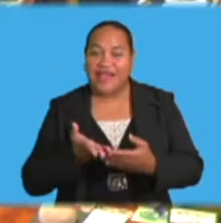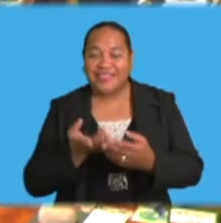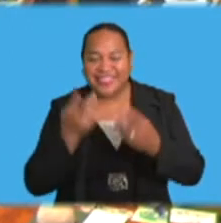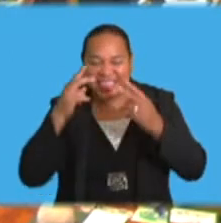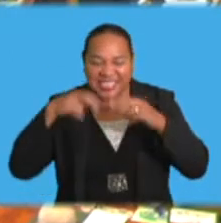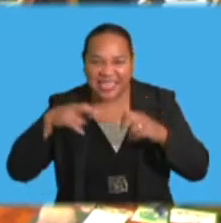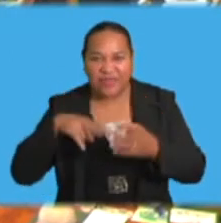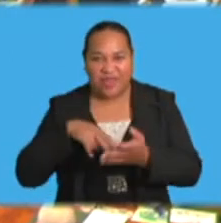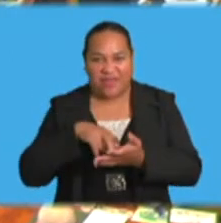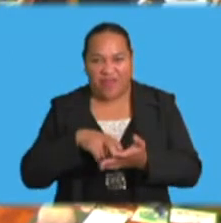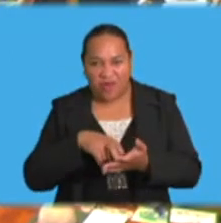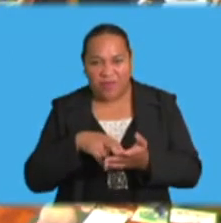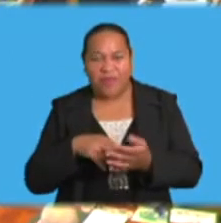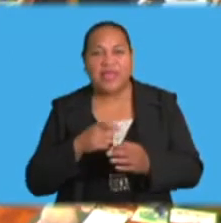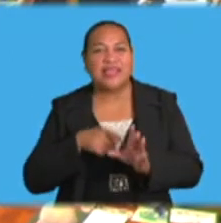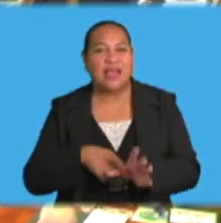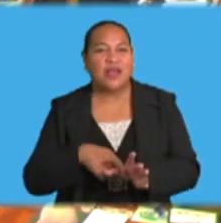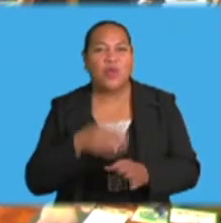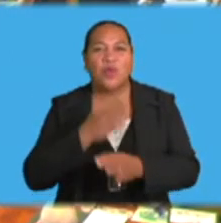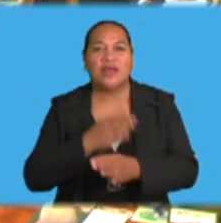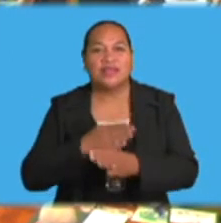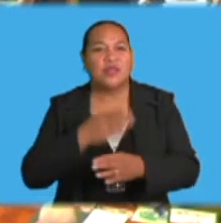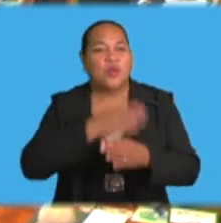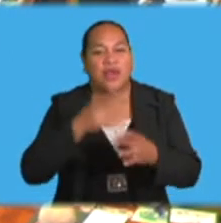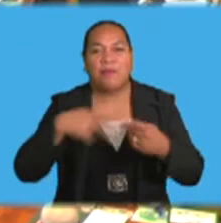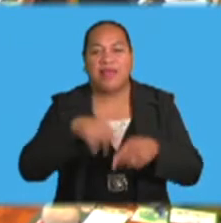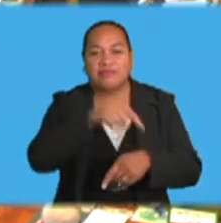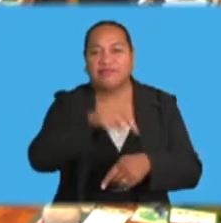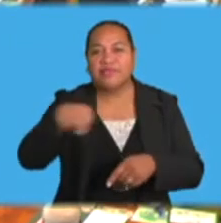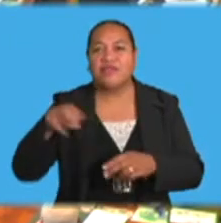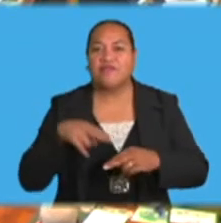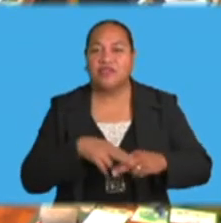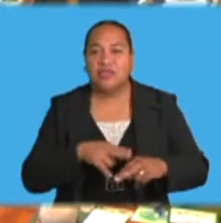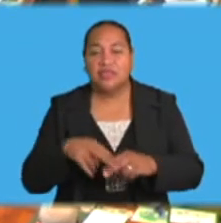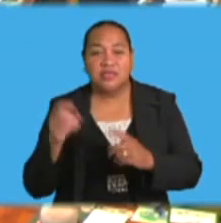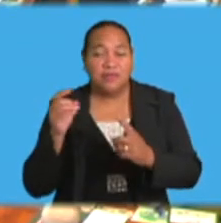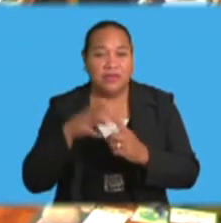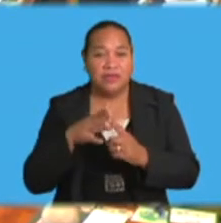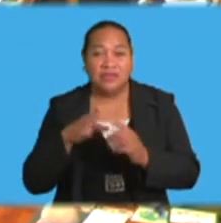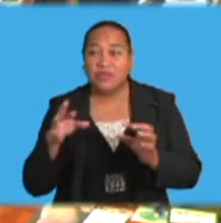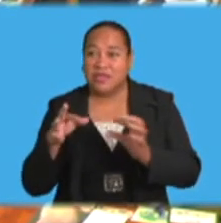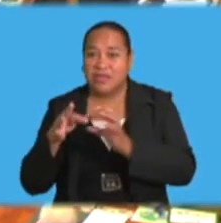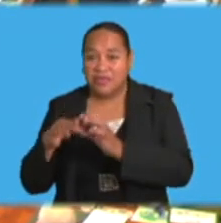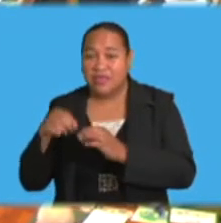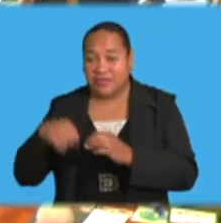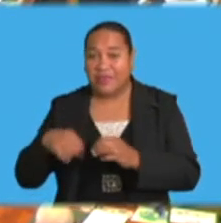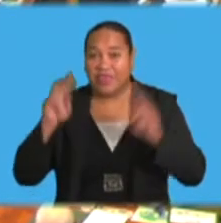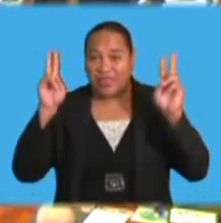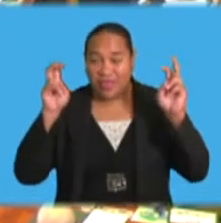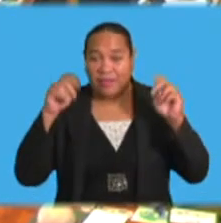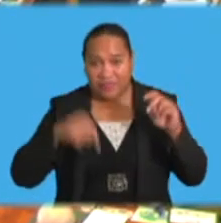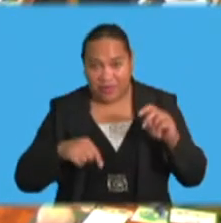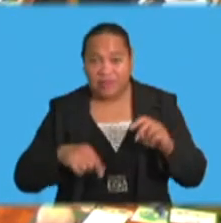the vulnerability of young workers in the workplaces in Fiji. In particular, this is in relation to the theme for this year's World